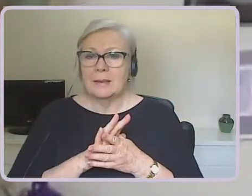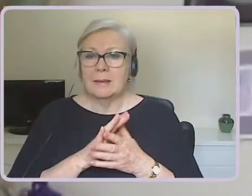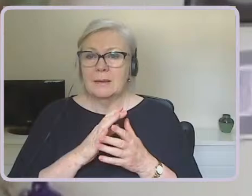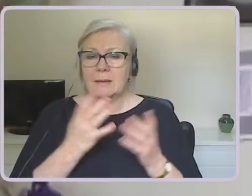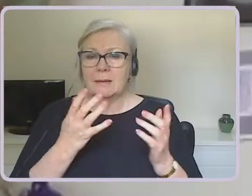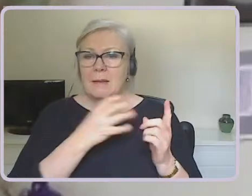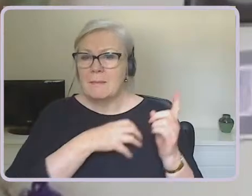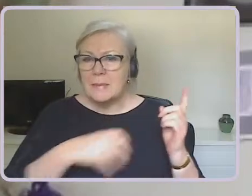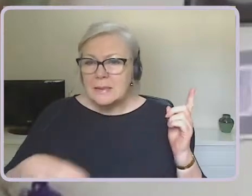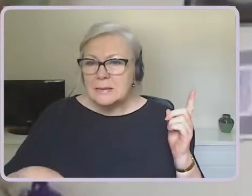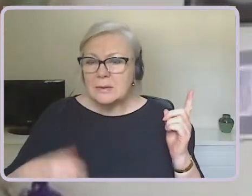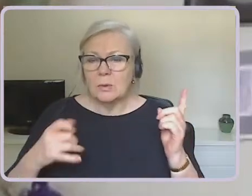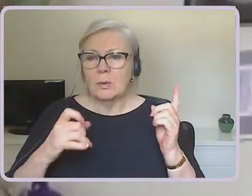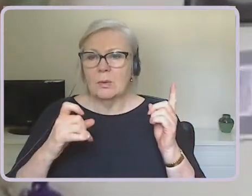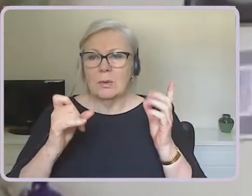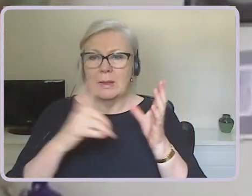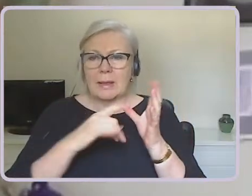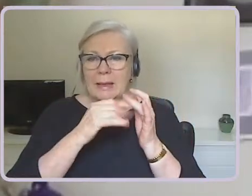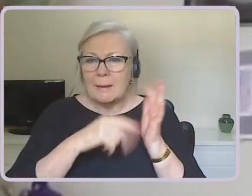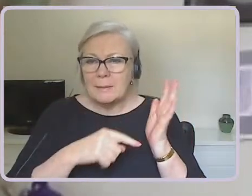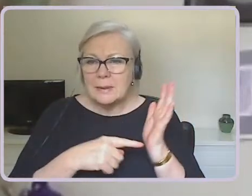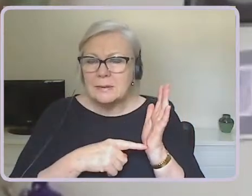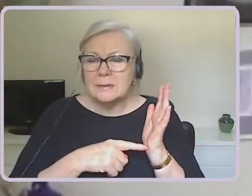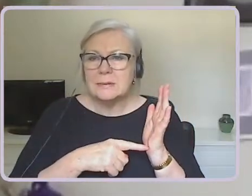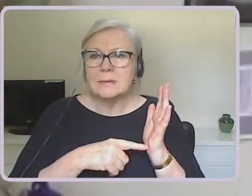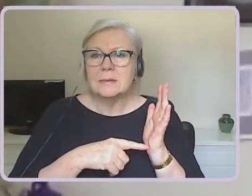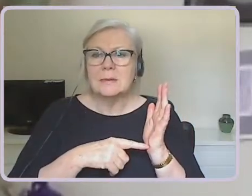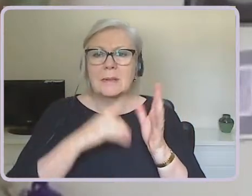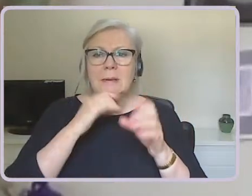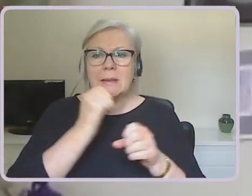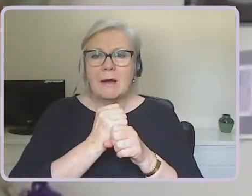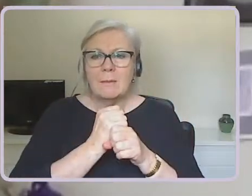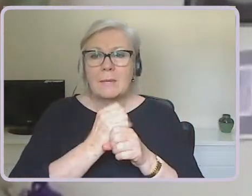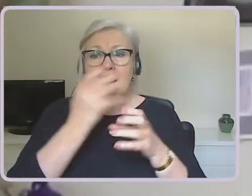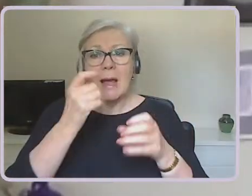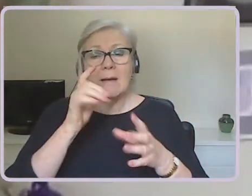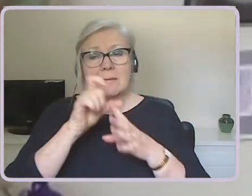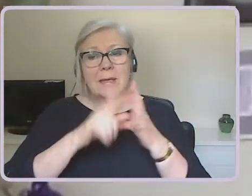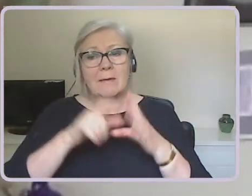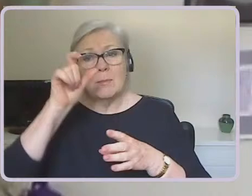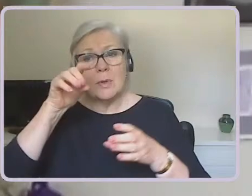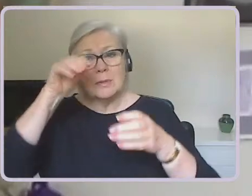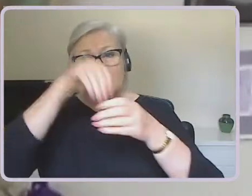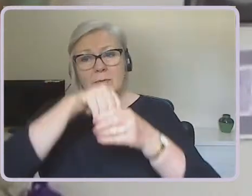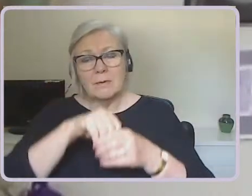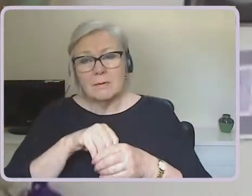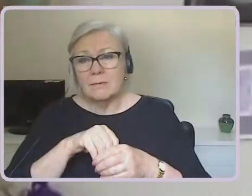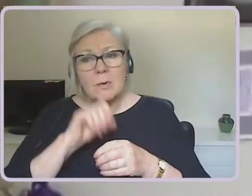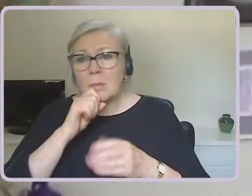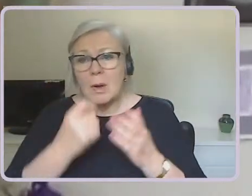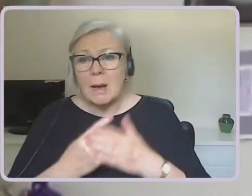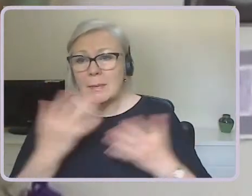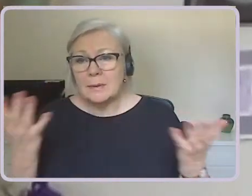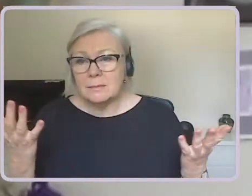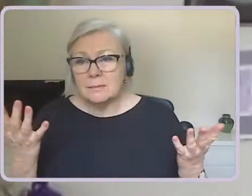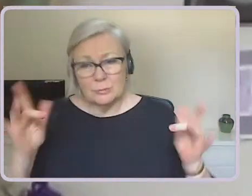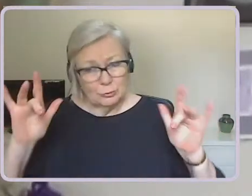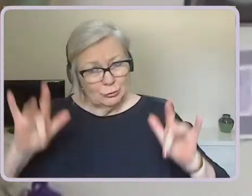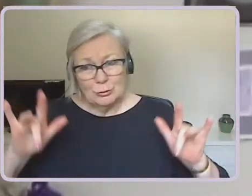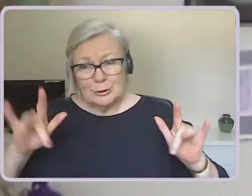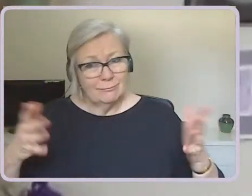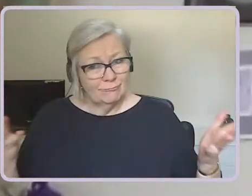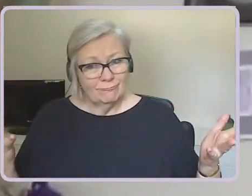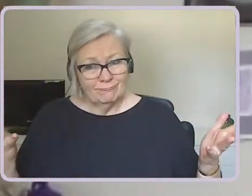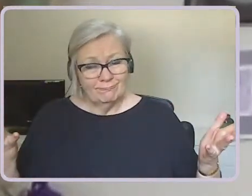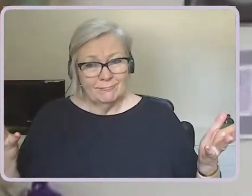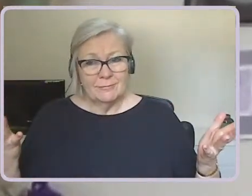the cabinet will actually have a disabled person inside. It's just not going to happen yet. So we